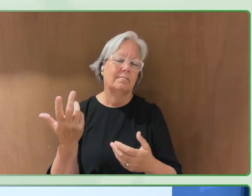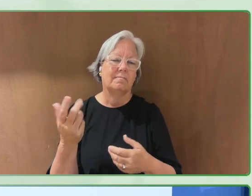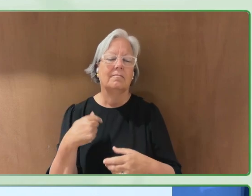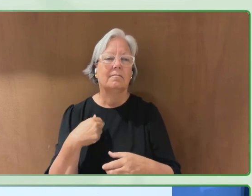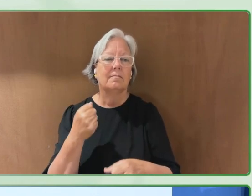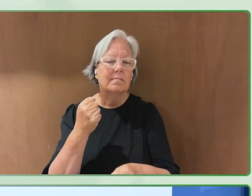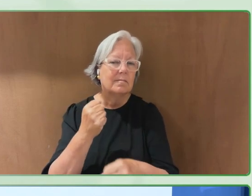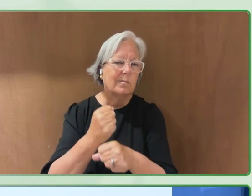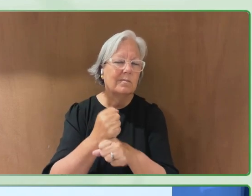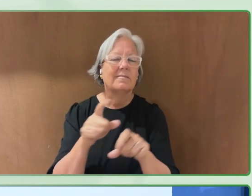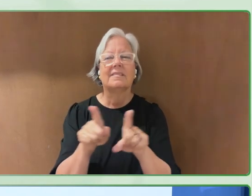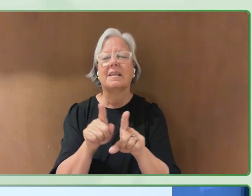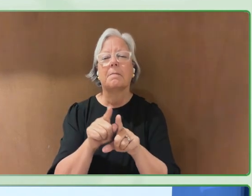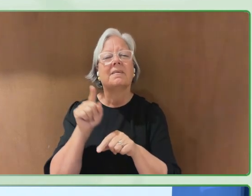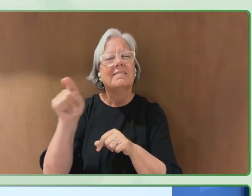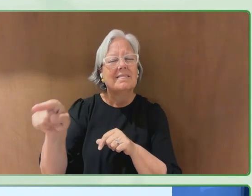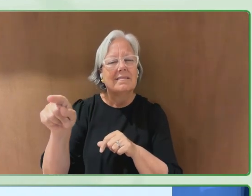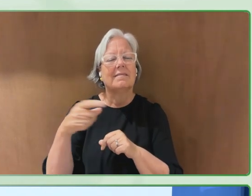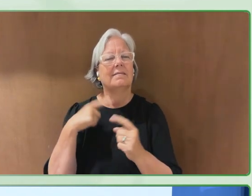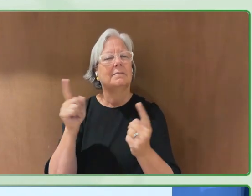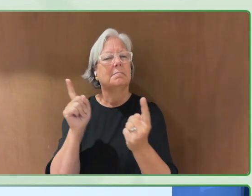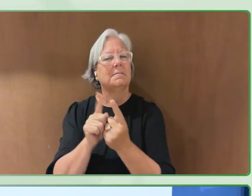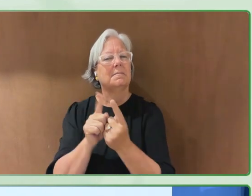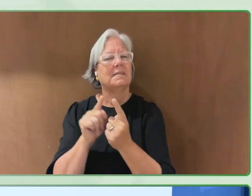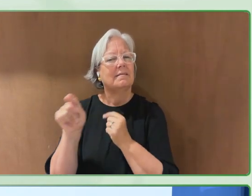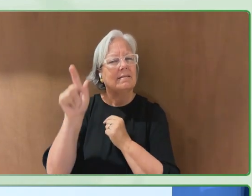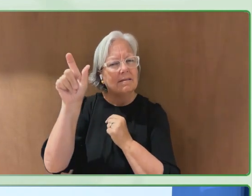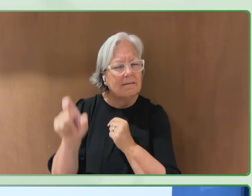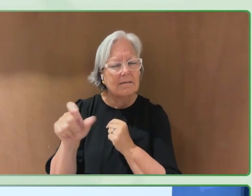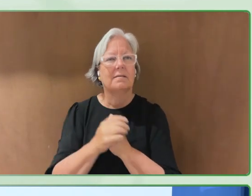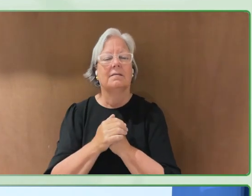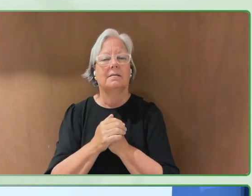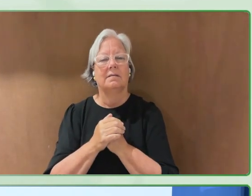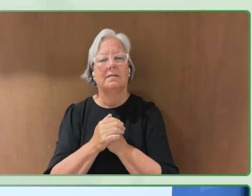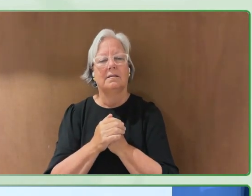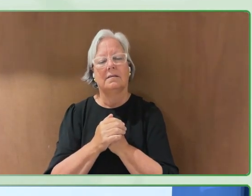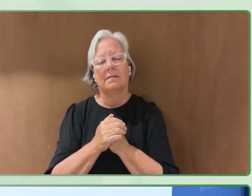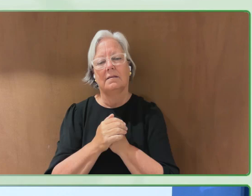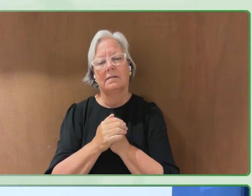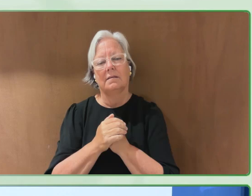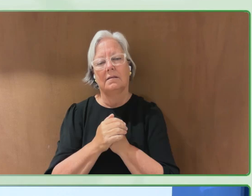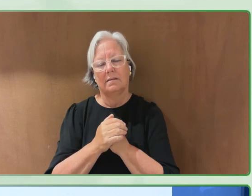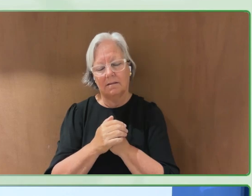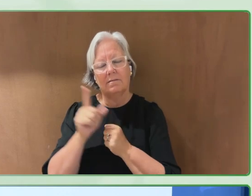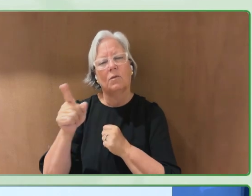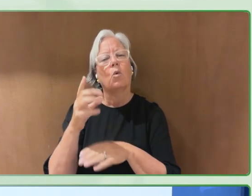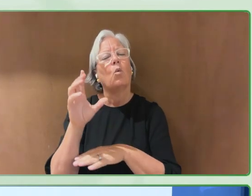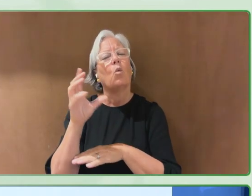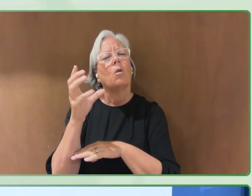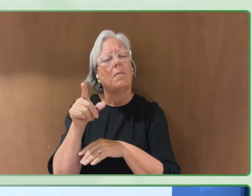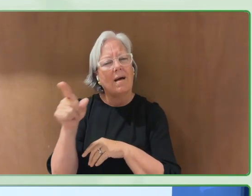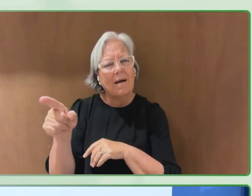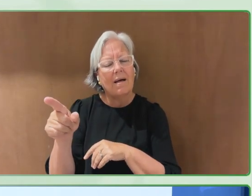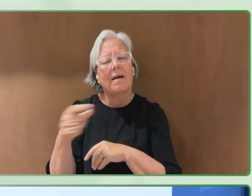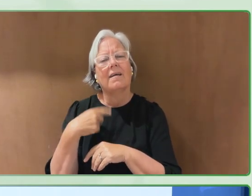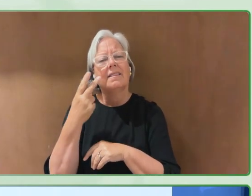And in this place, I meet this guy, Rigoberto. And in Colombia, the situation with the conflict, with the